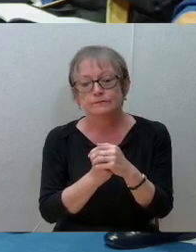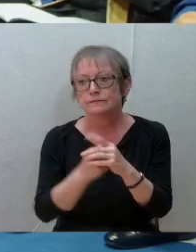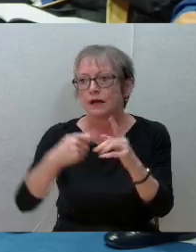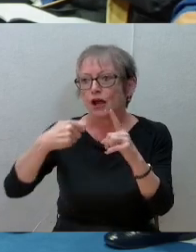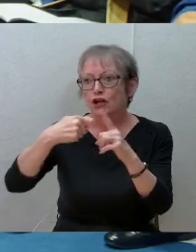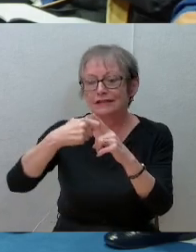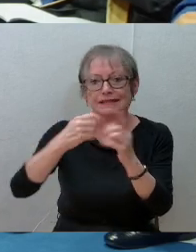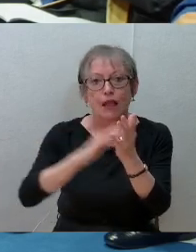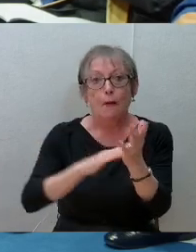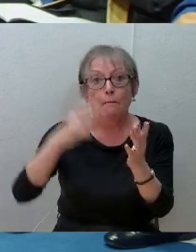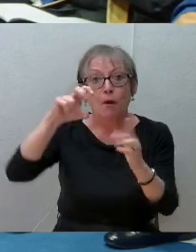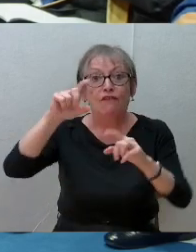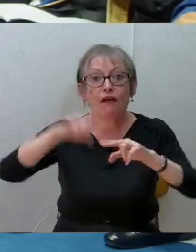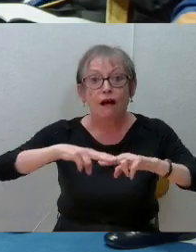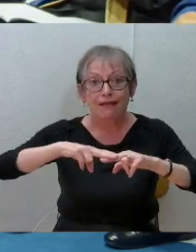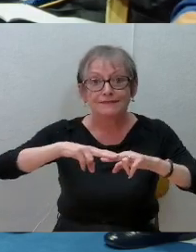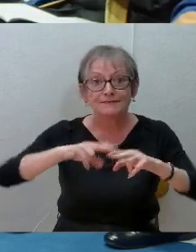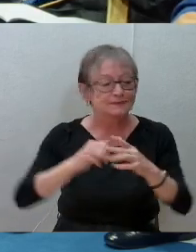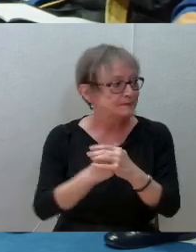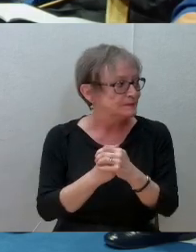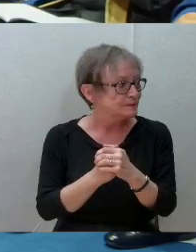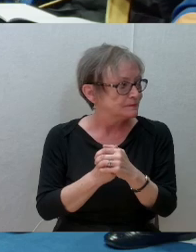Kirsten McFarlane.